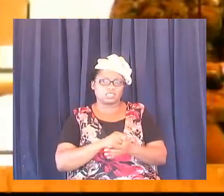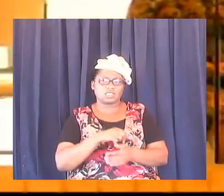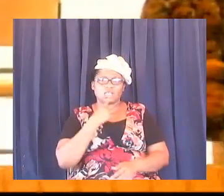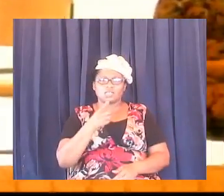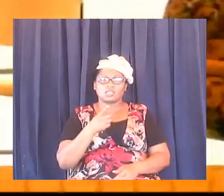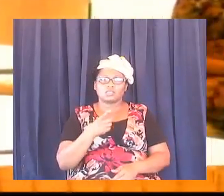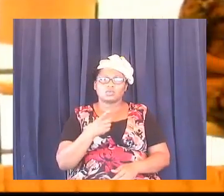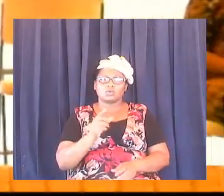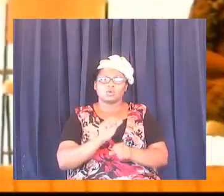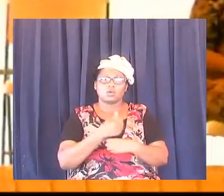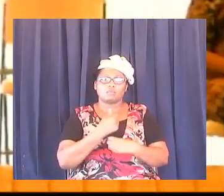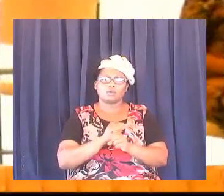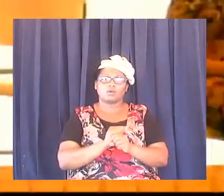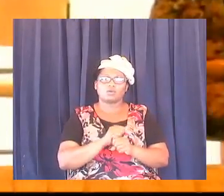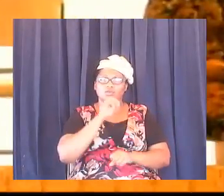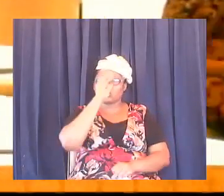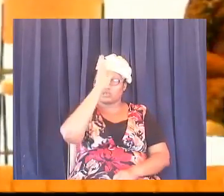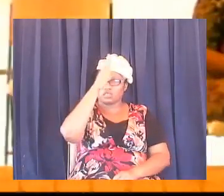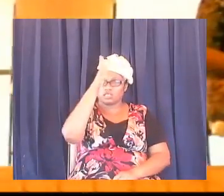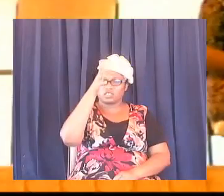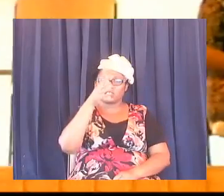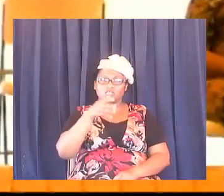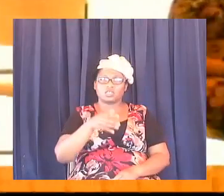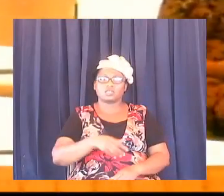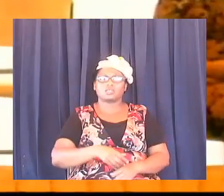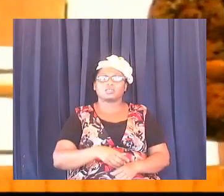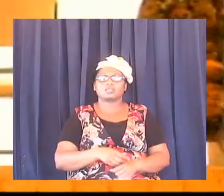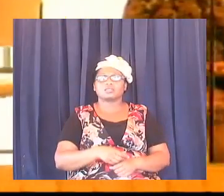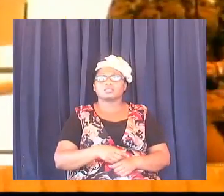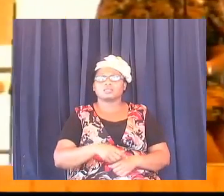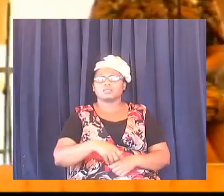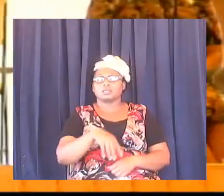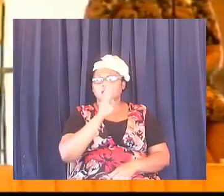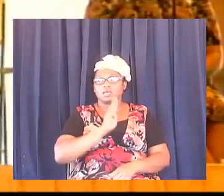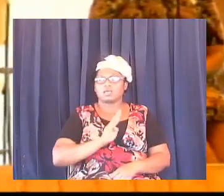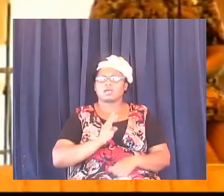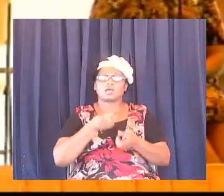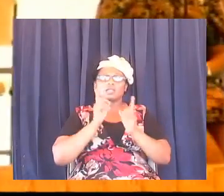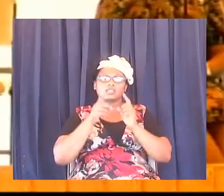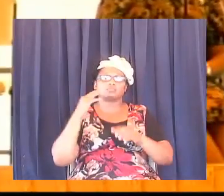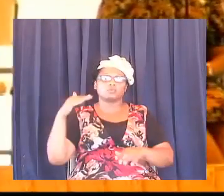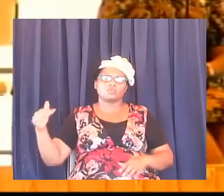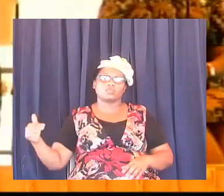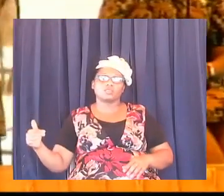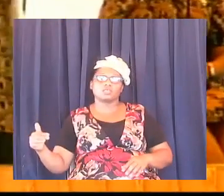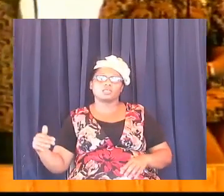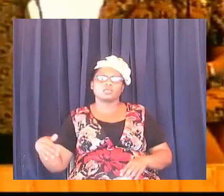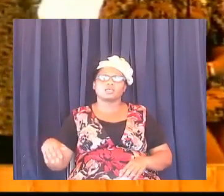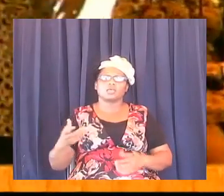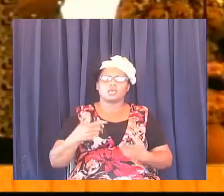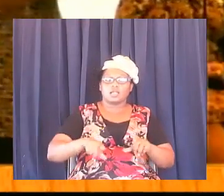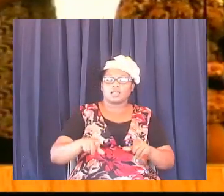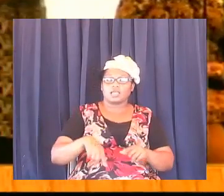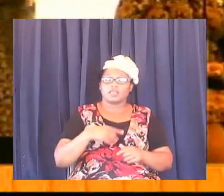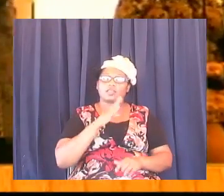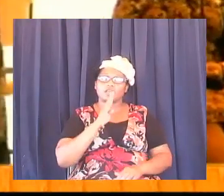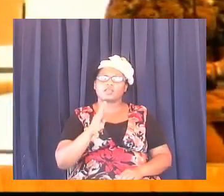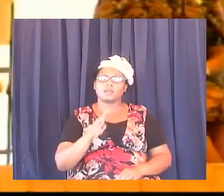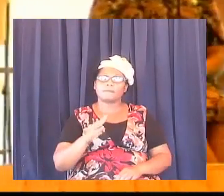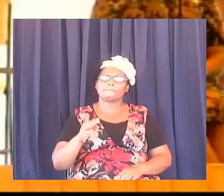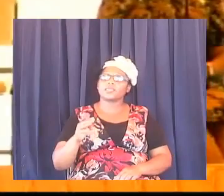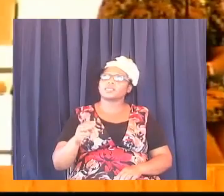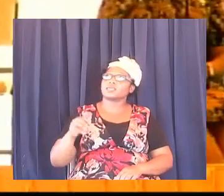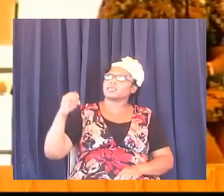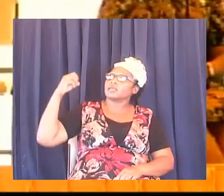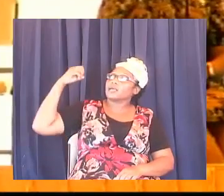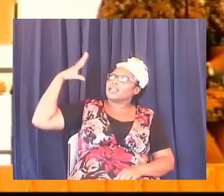creation. And God has spoke things, the elements into being. Let there be light, there be the stars,